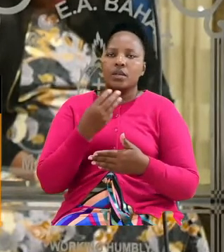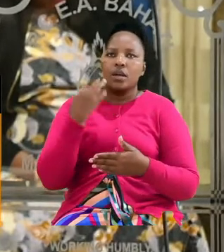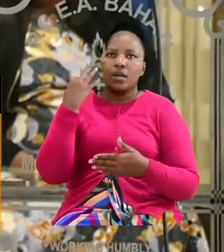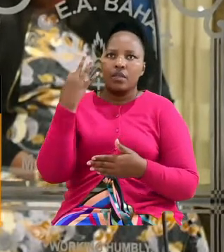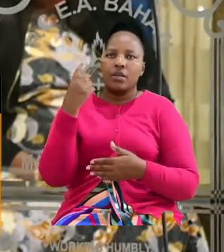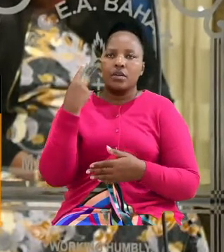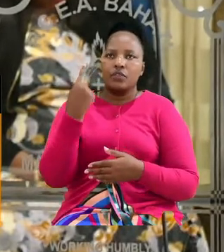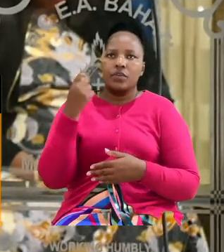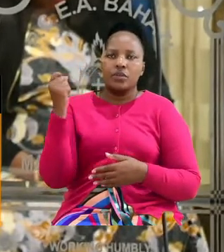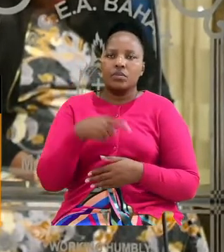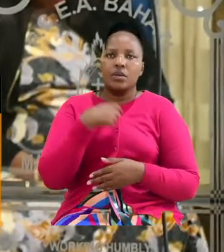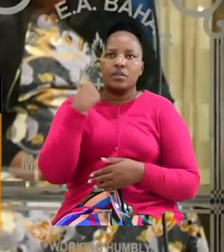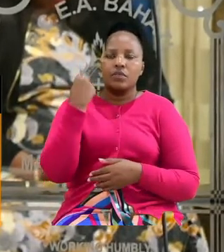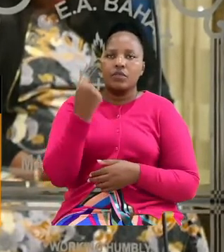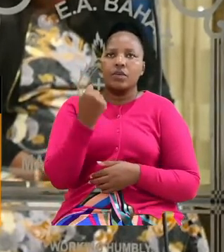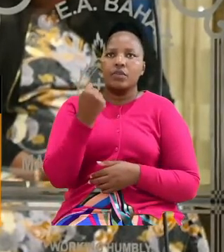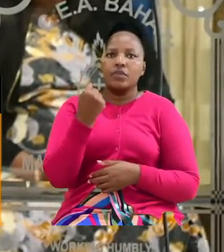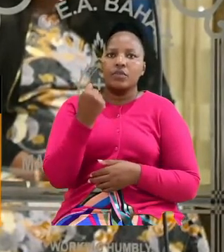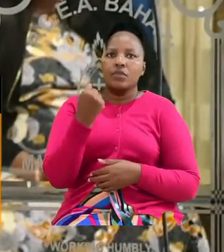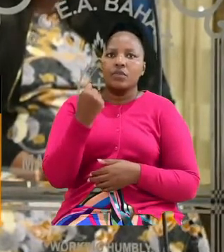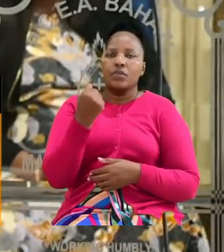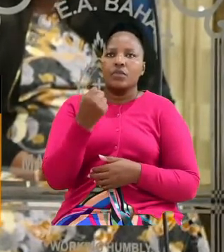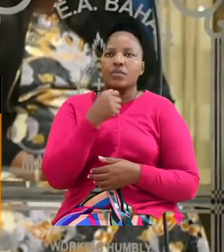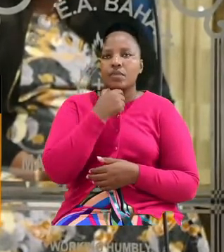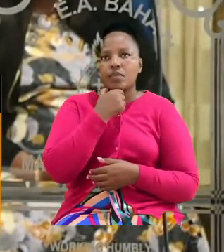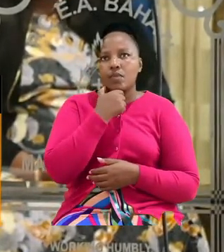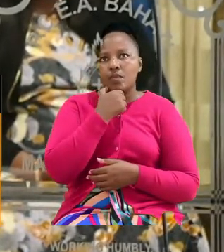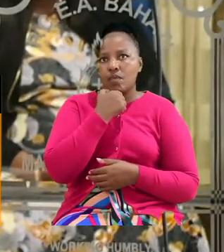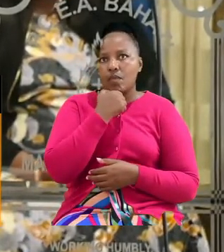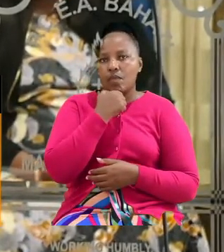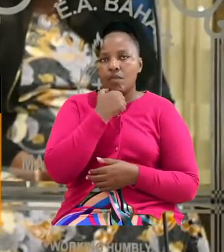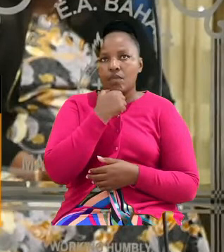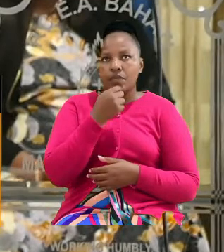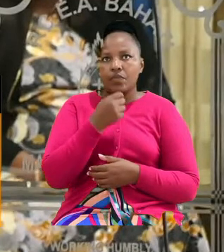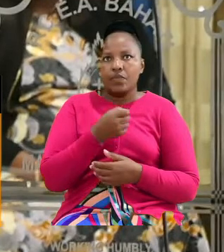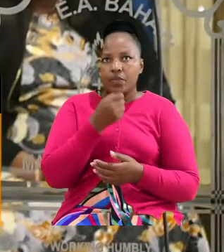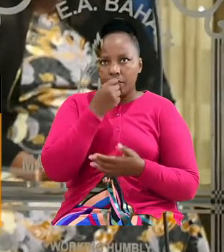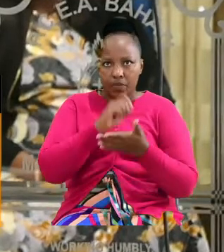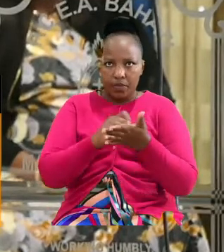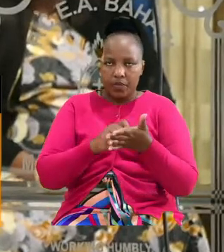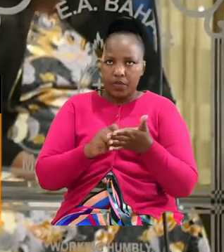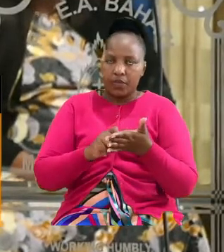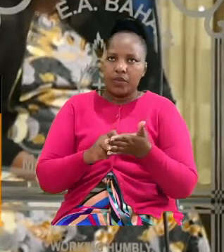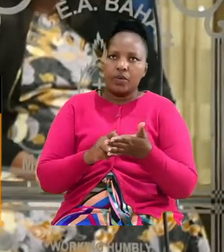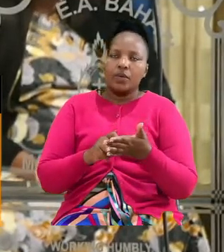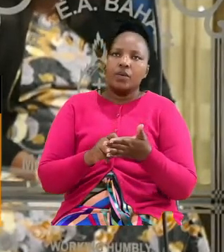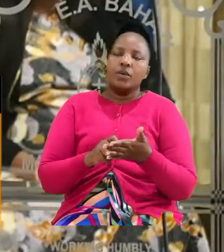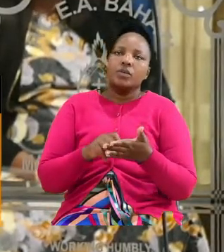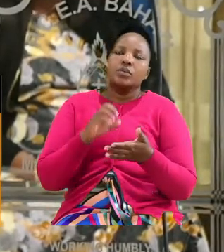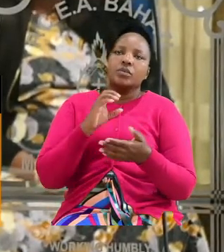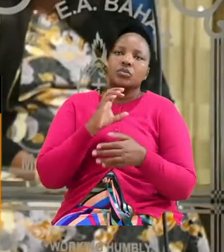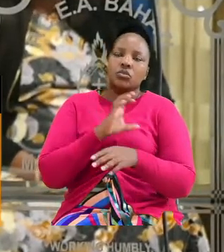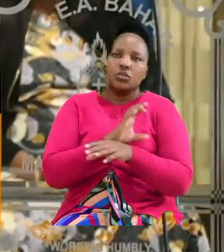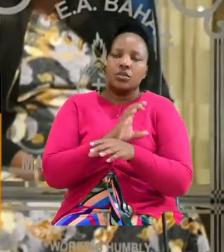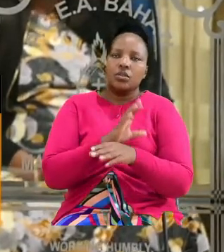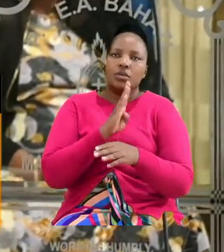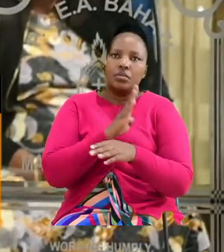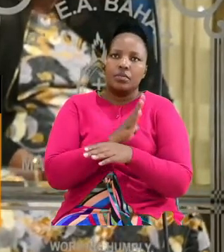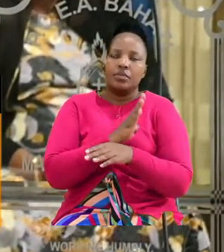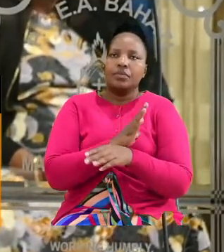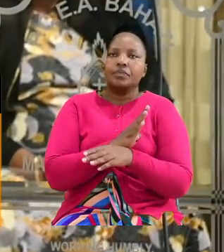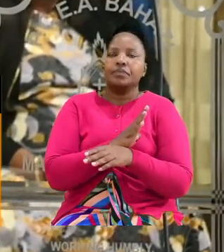31st of May before 5 p.m. to Session Clerk, PCA Bahati Mataya Parish, P.O.